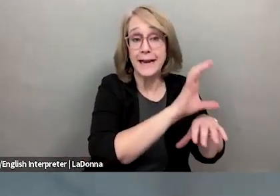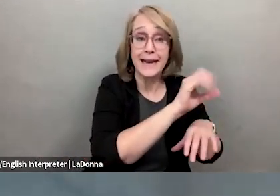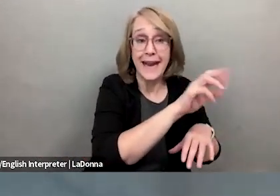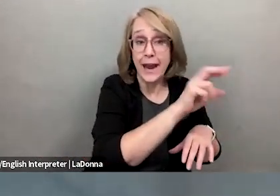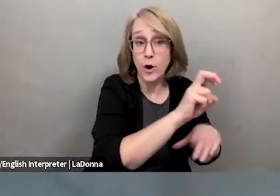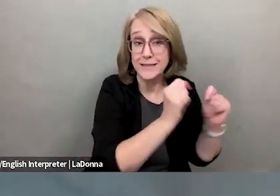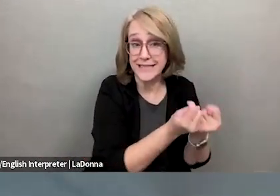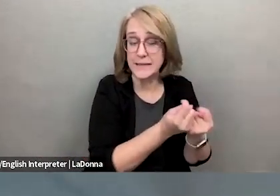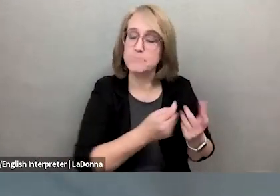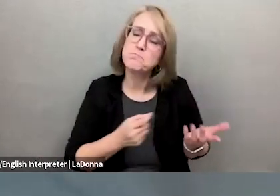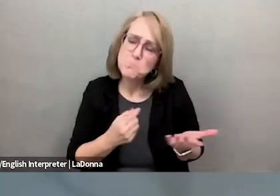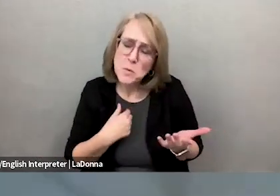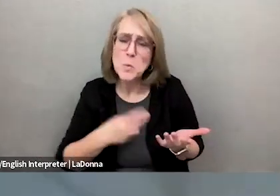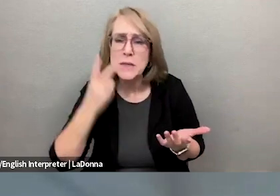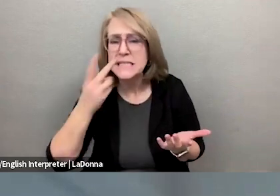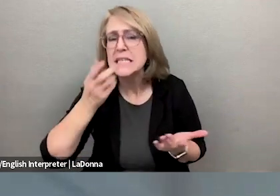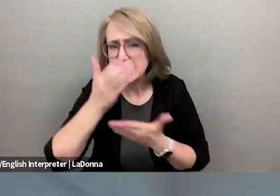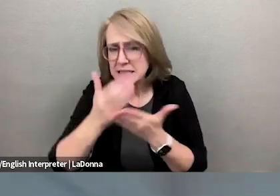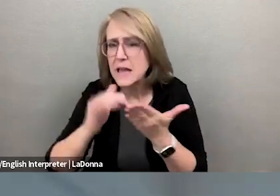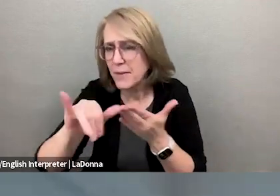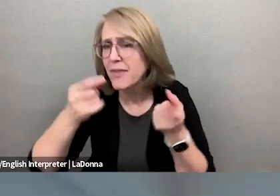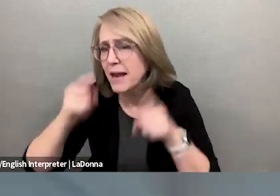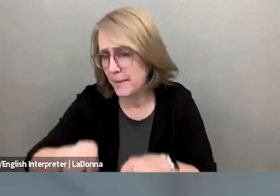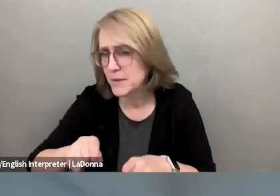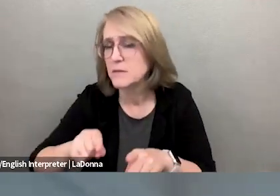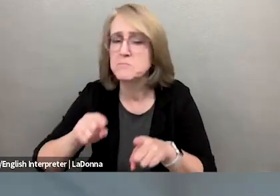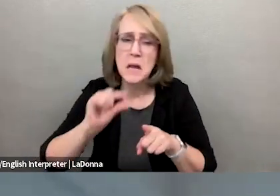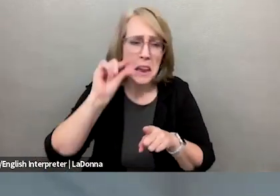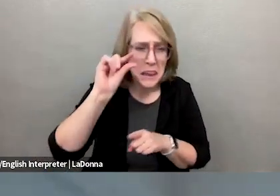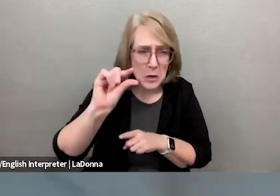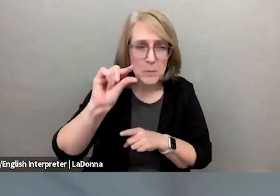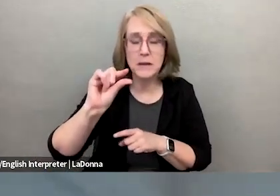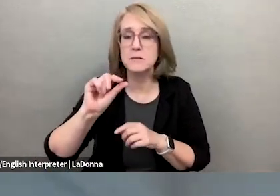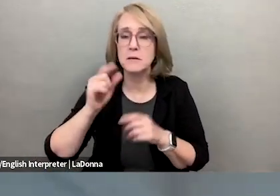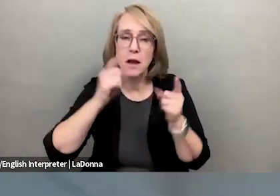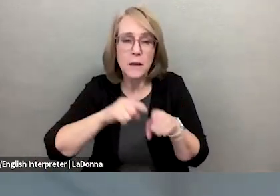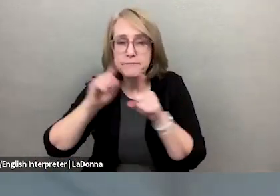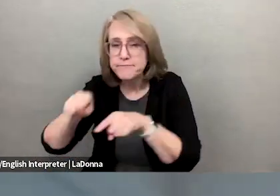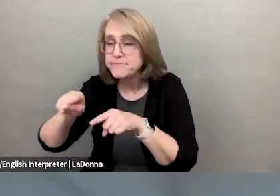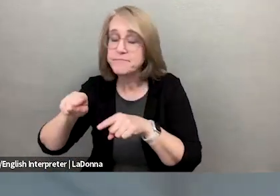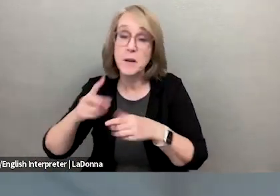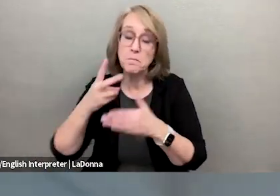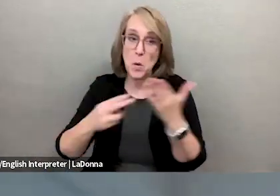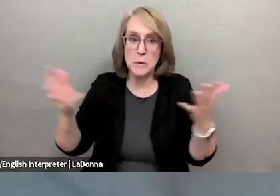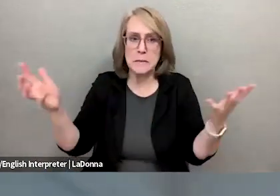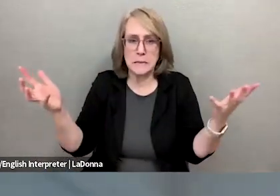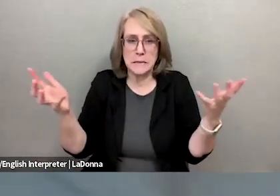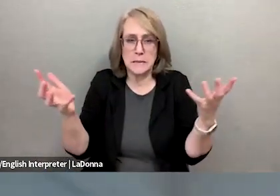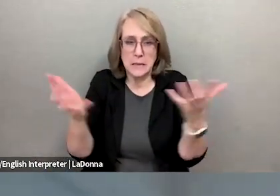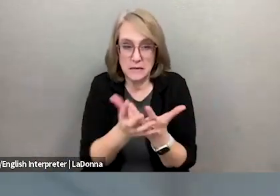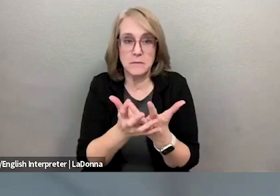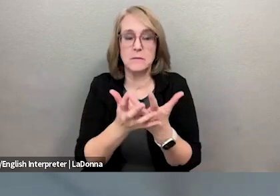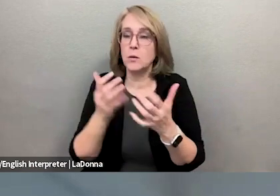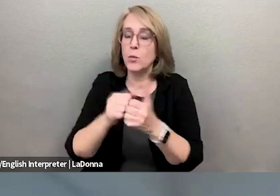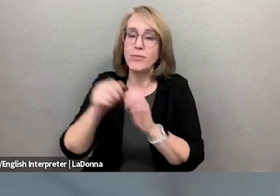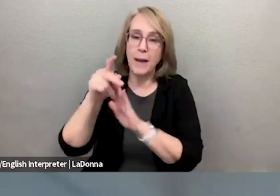some of that, a little bit of that effort happen on both sides in policy developments,